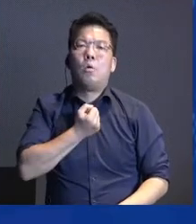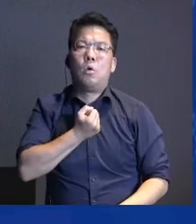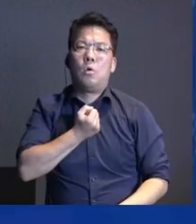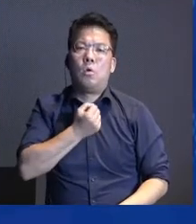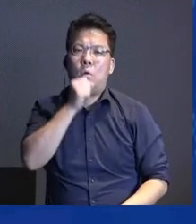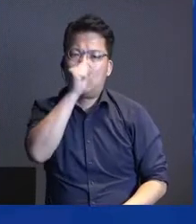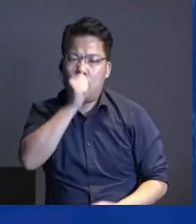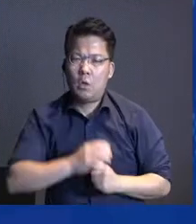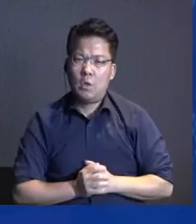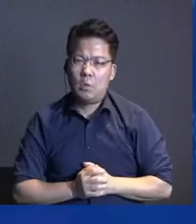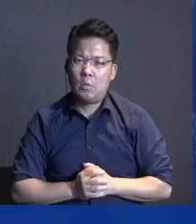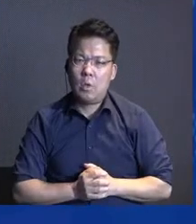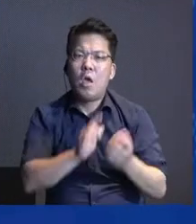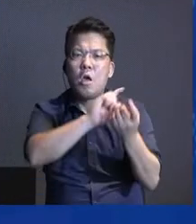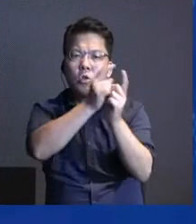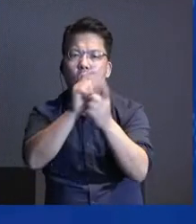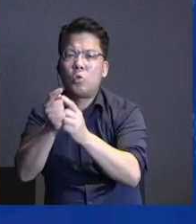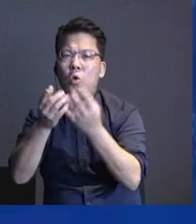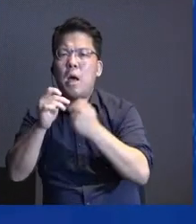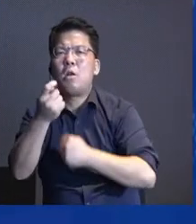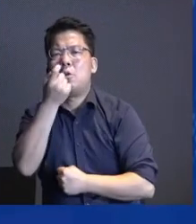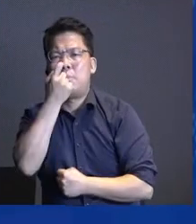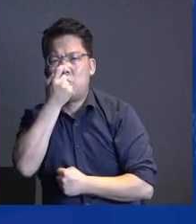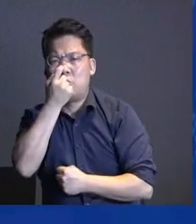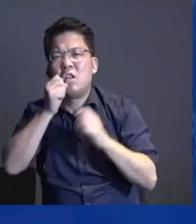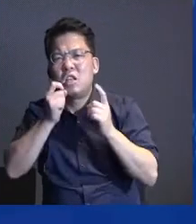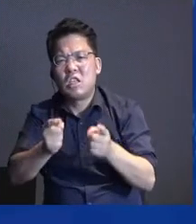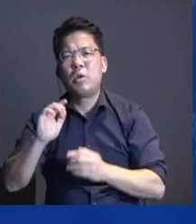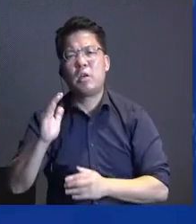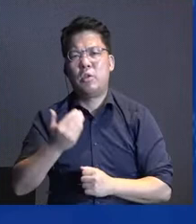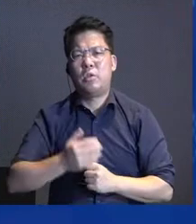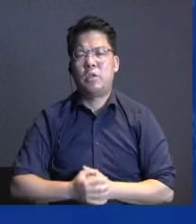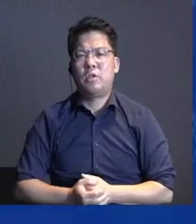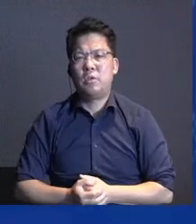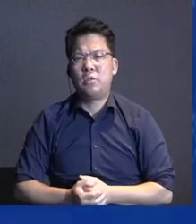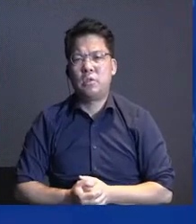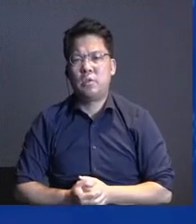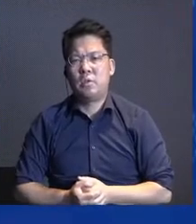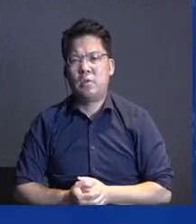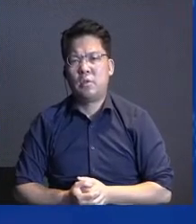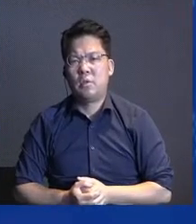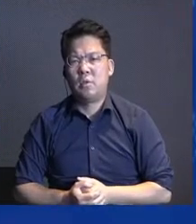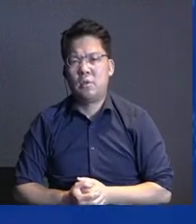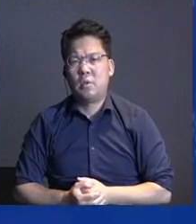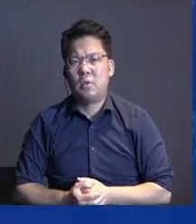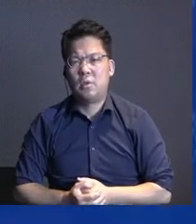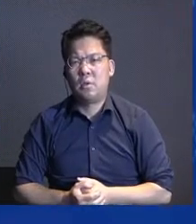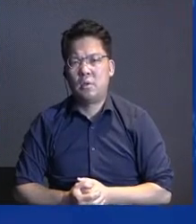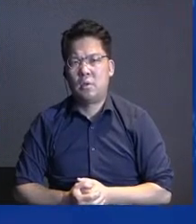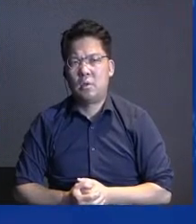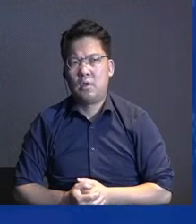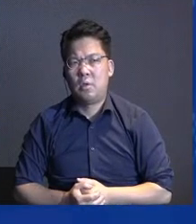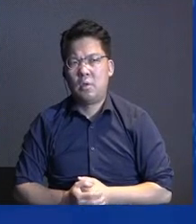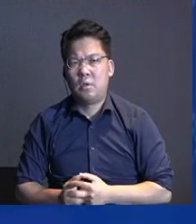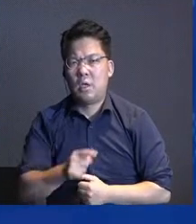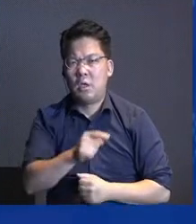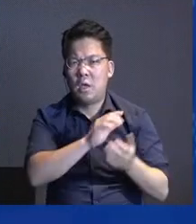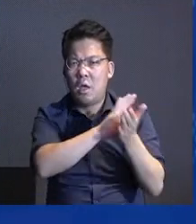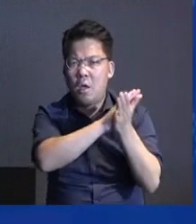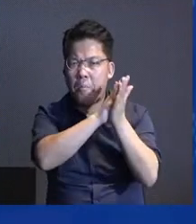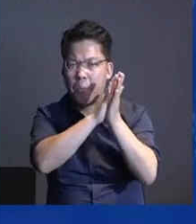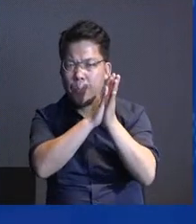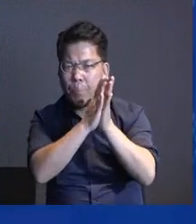I picked up some keywords related to changes. We can see two photos, two